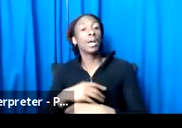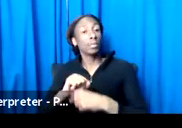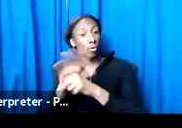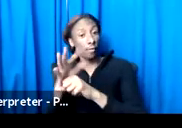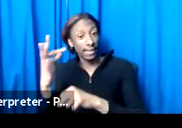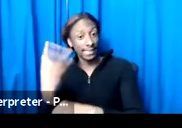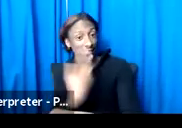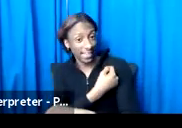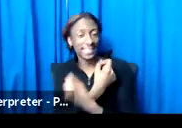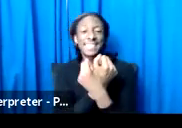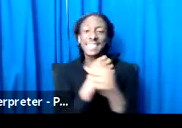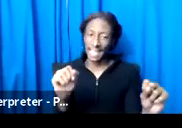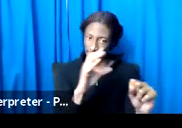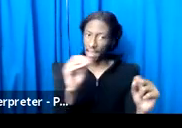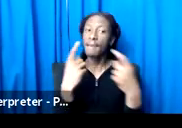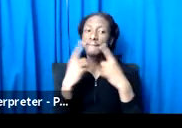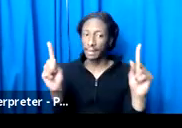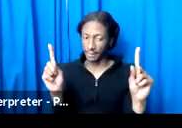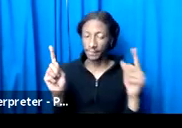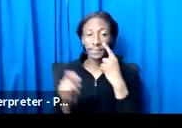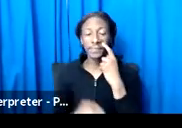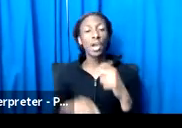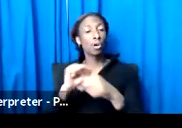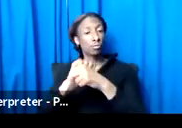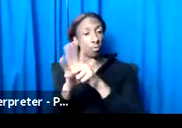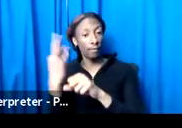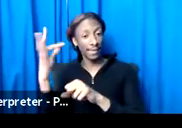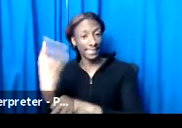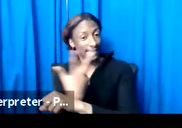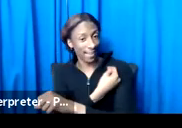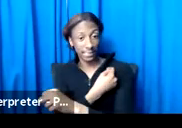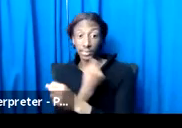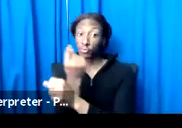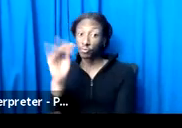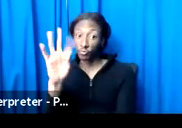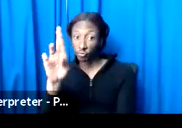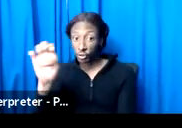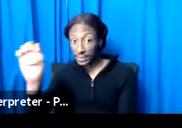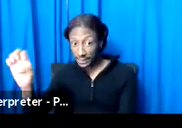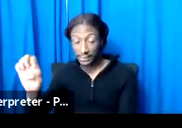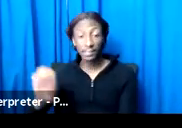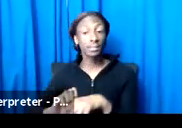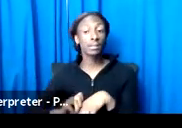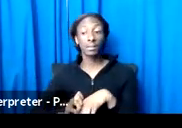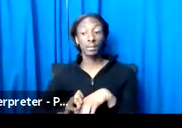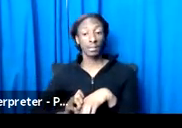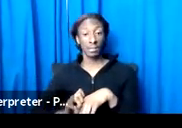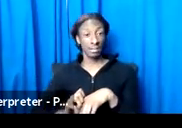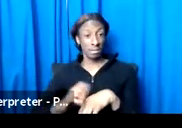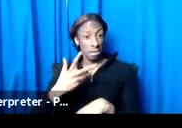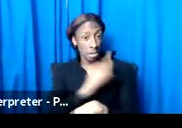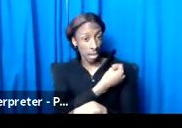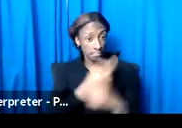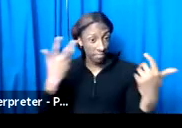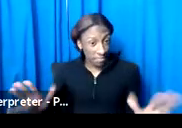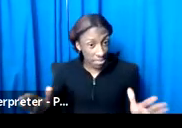safe and effective. COVID-19 vaccines are free. After the COVID-19 vaccination, you may have